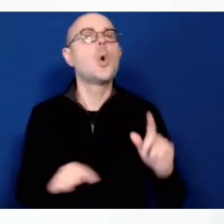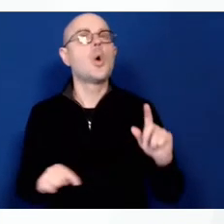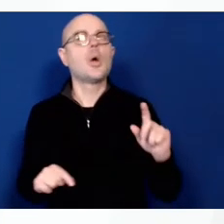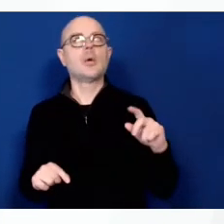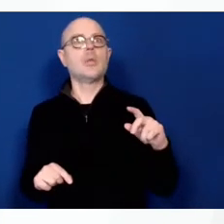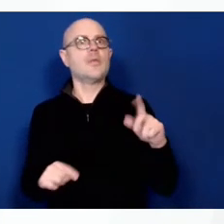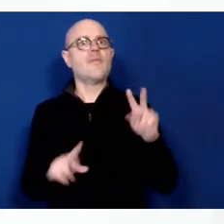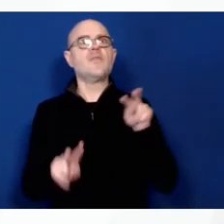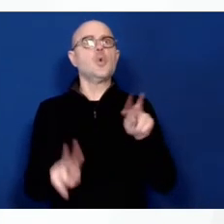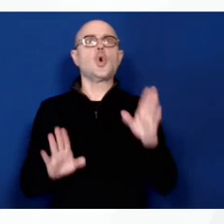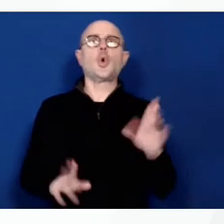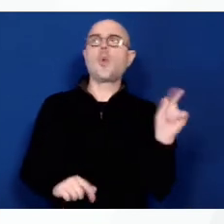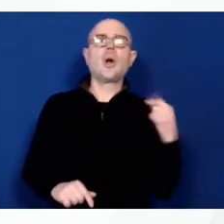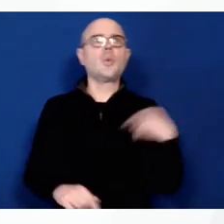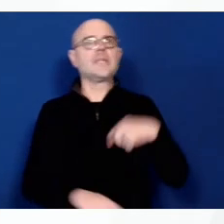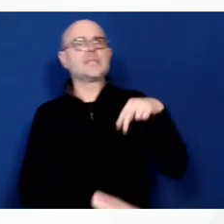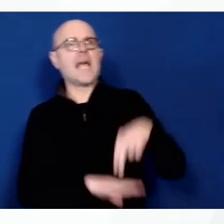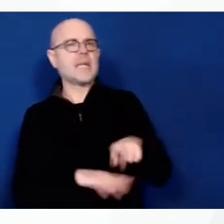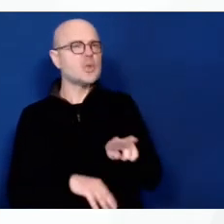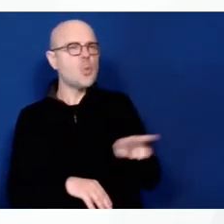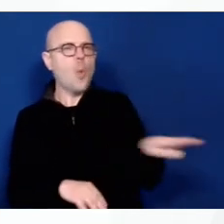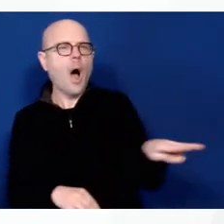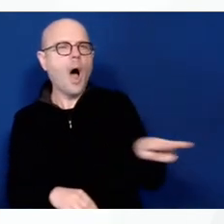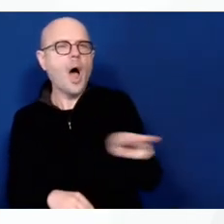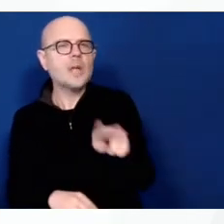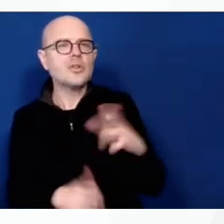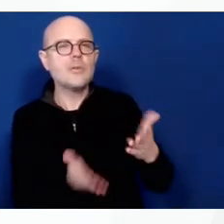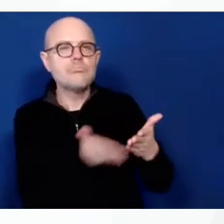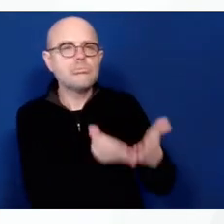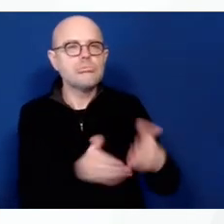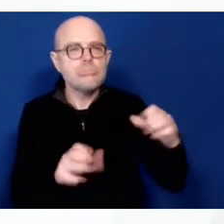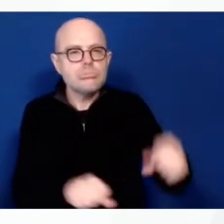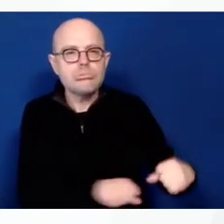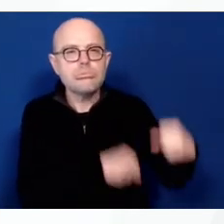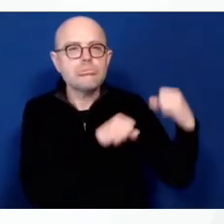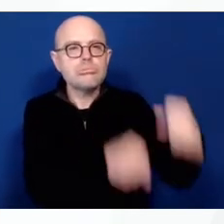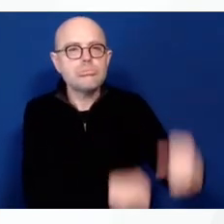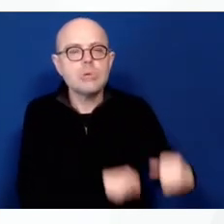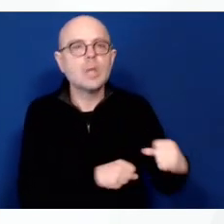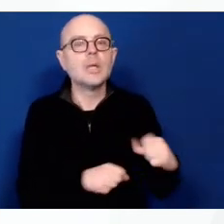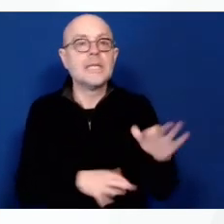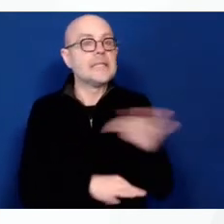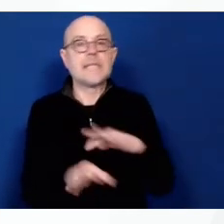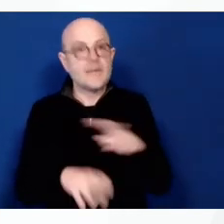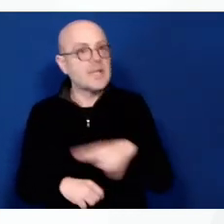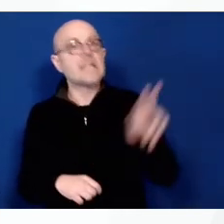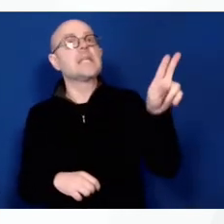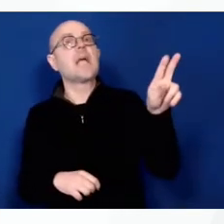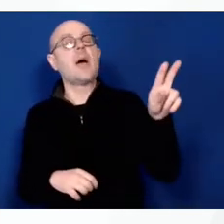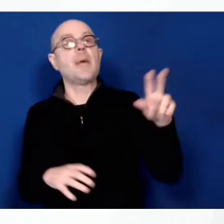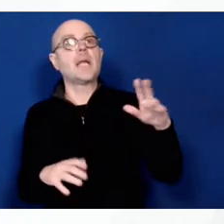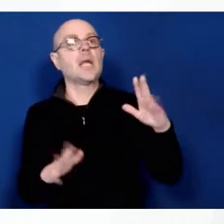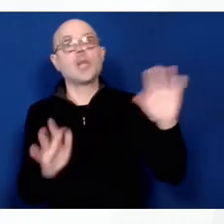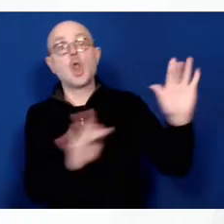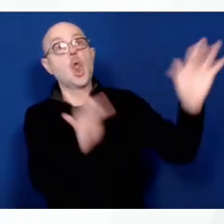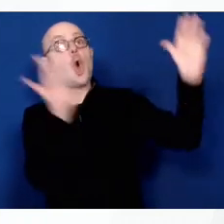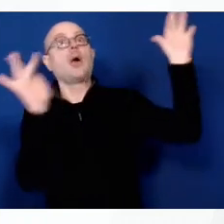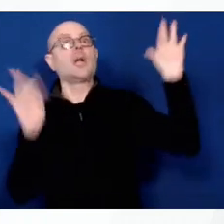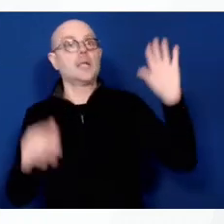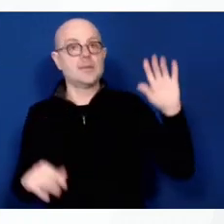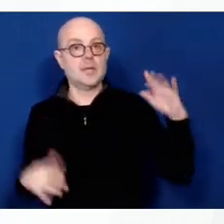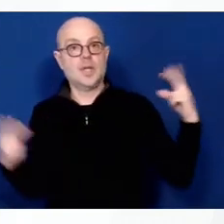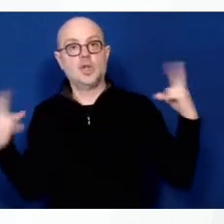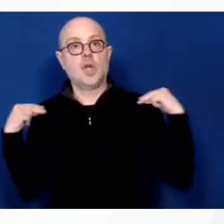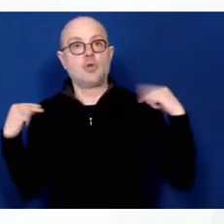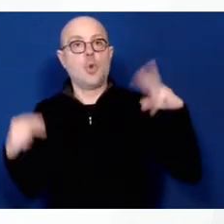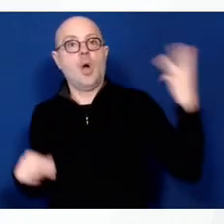to witness history unfold? Instead of gazing up at a glorified General Washington, we've receded deep